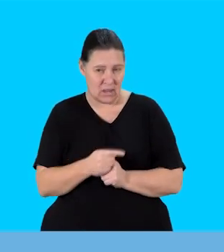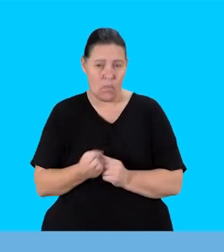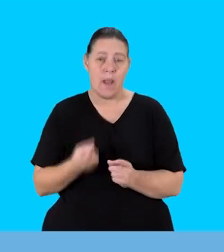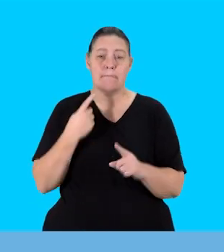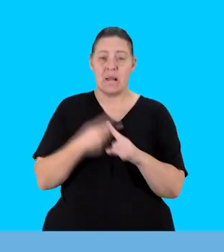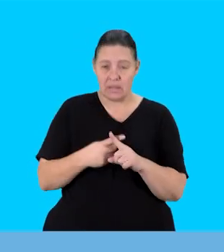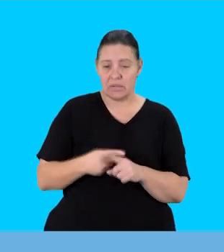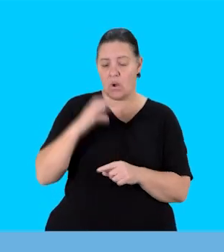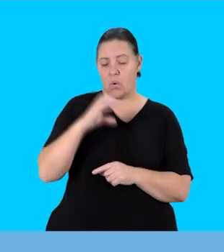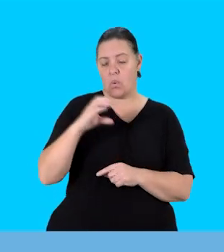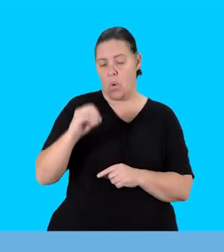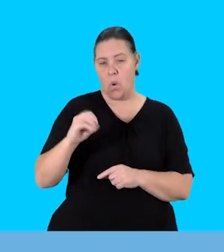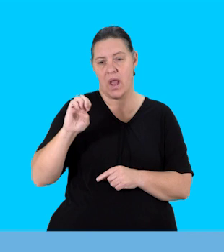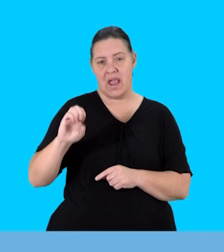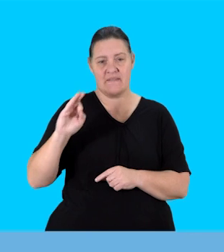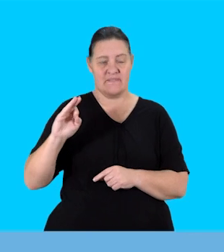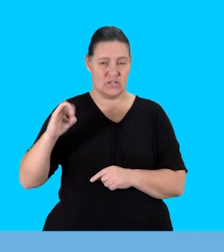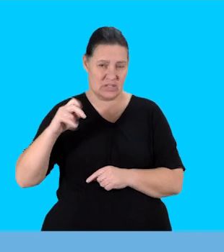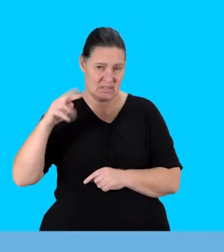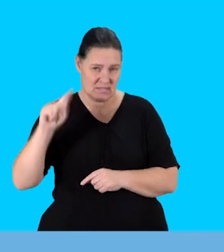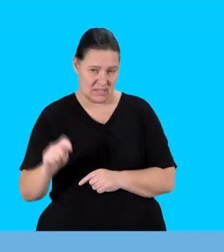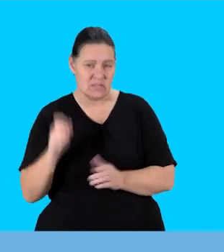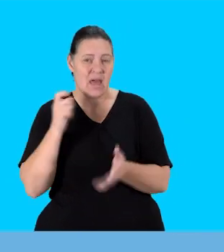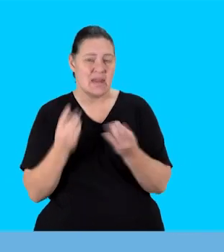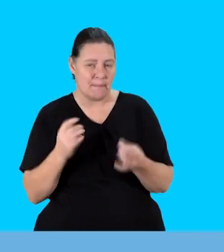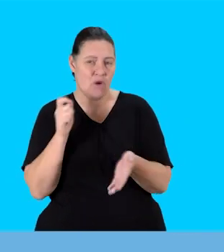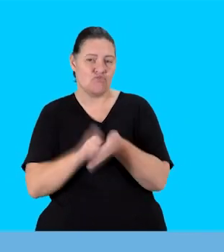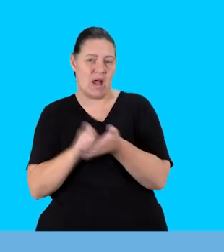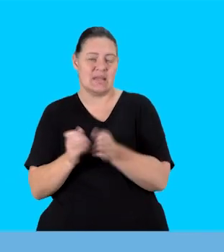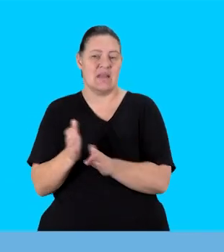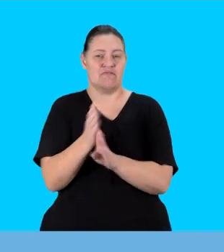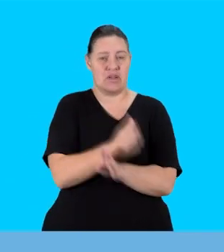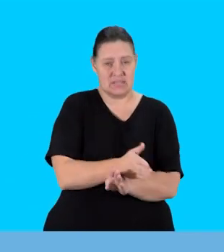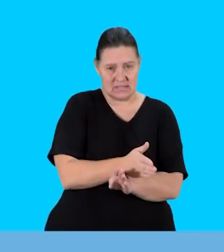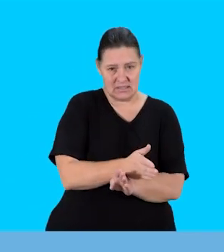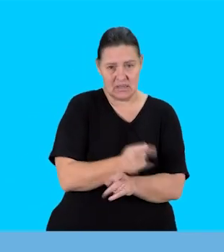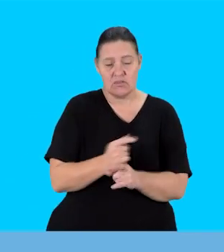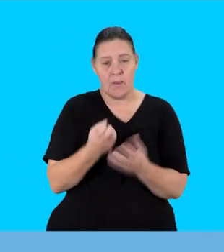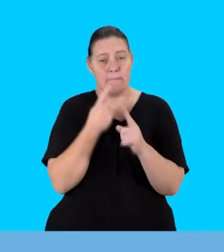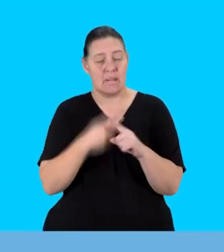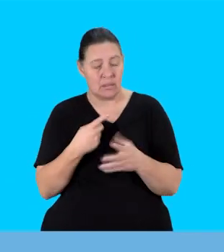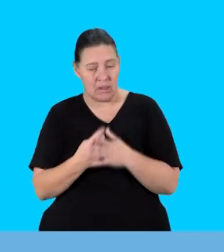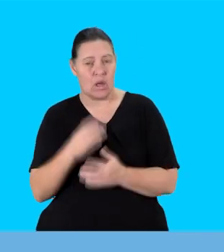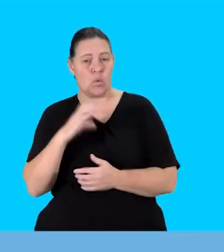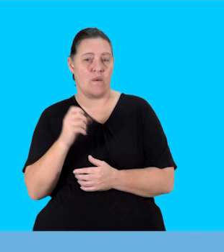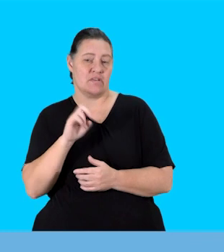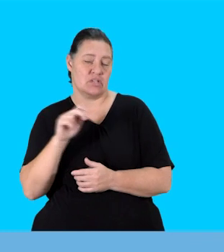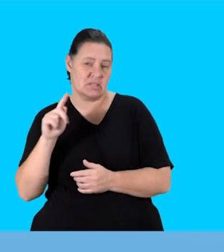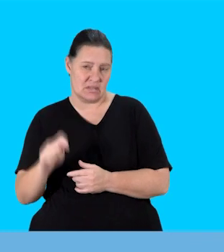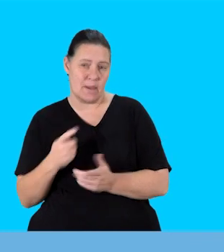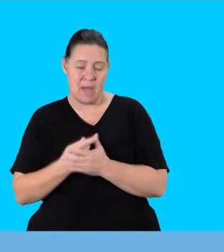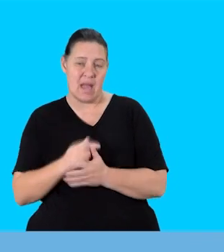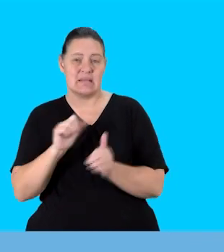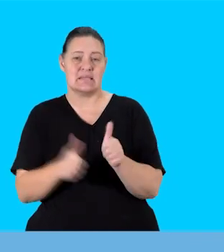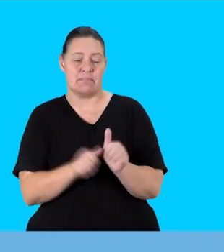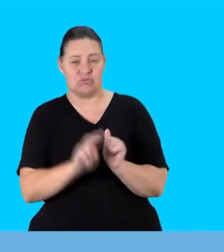we multiply the coefficient. Remember, the coefficient is the number written in front of the chemical symbol. We multiply the coefficients by